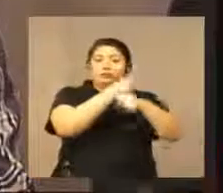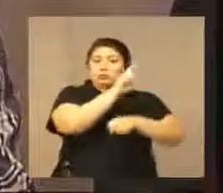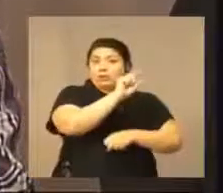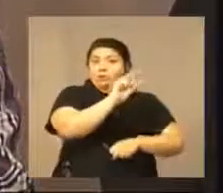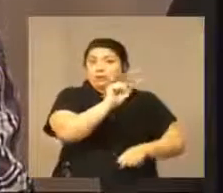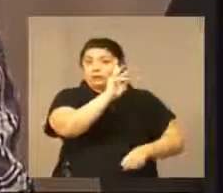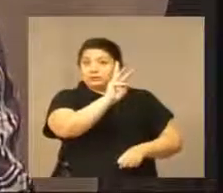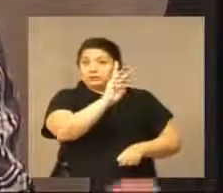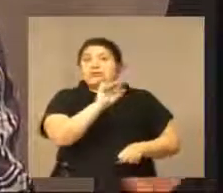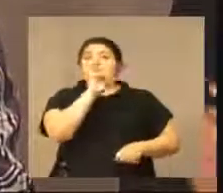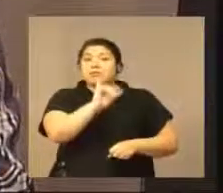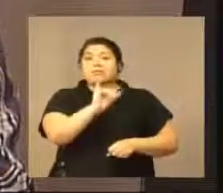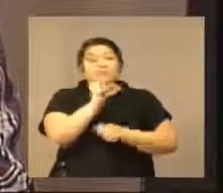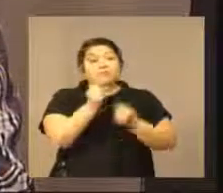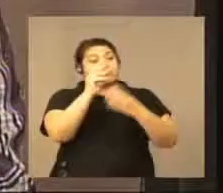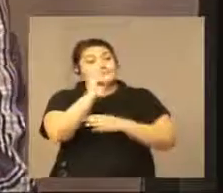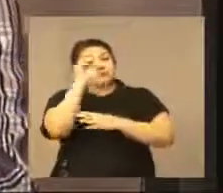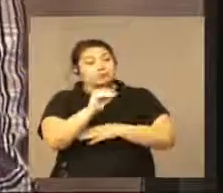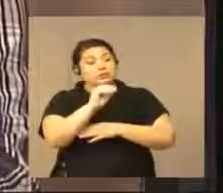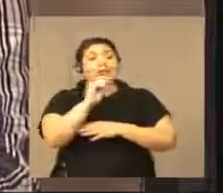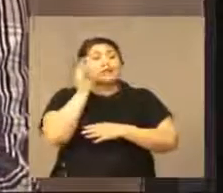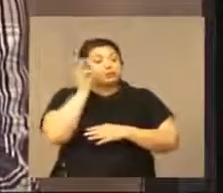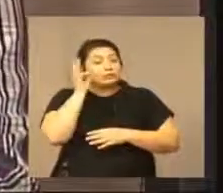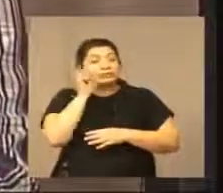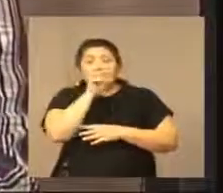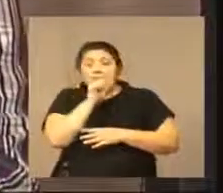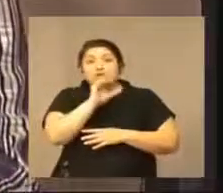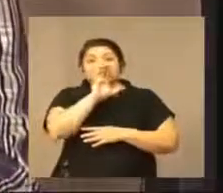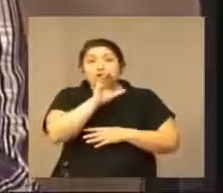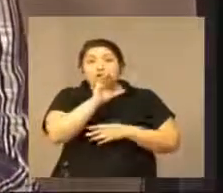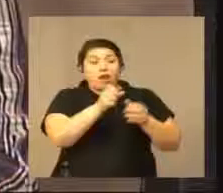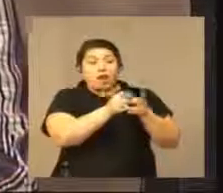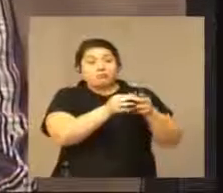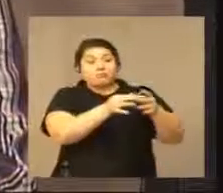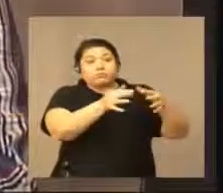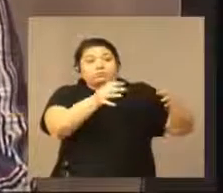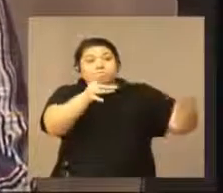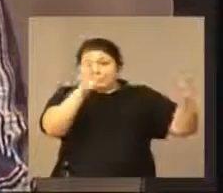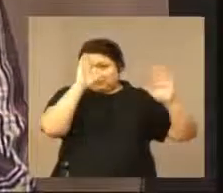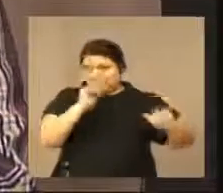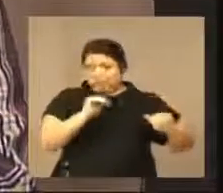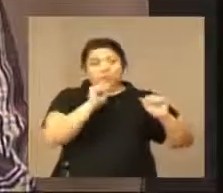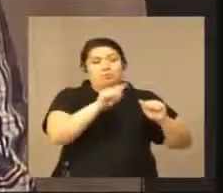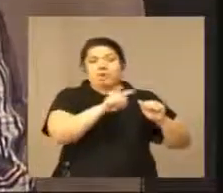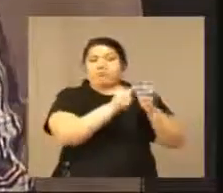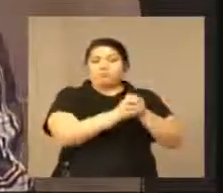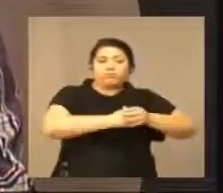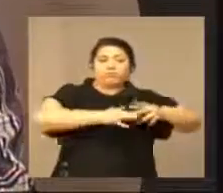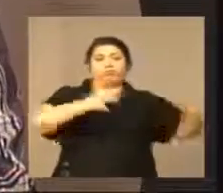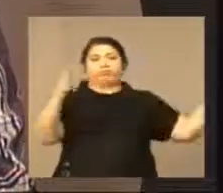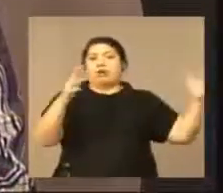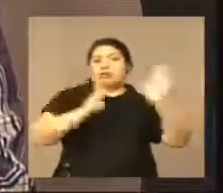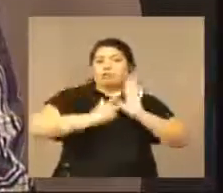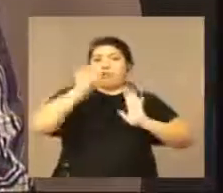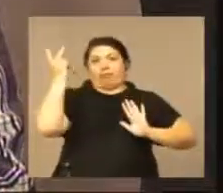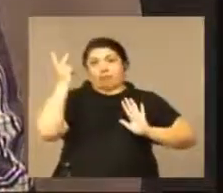of indigenous seniors is expected to rise to triple.